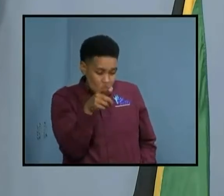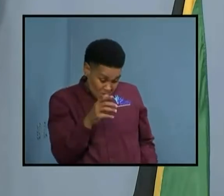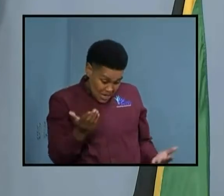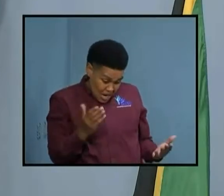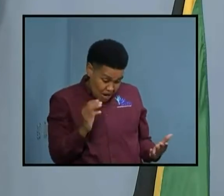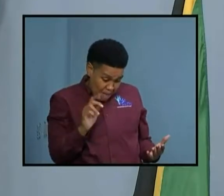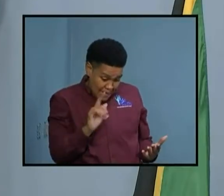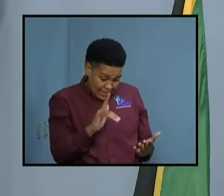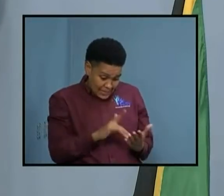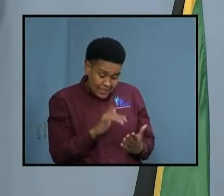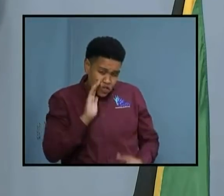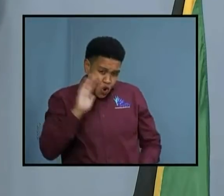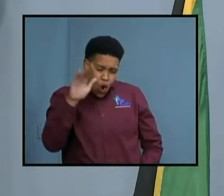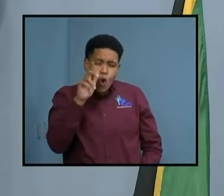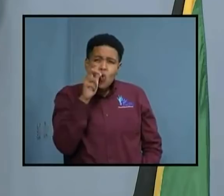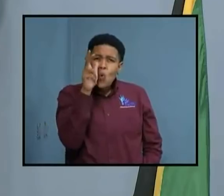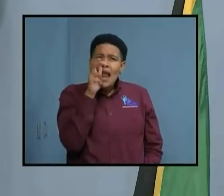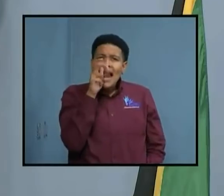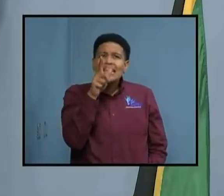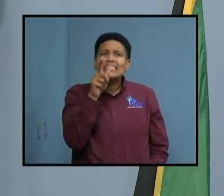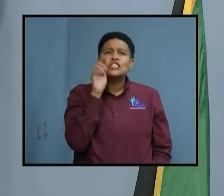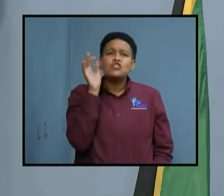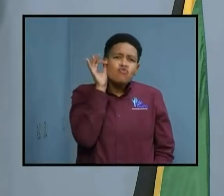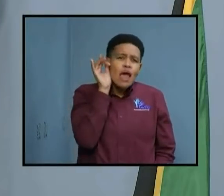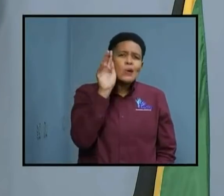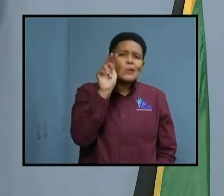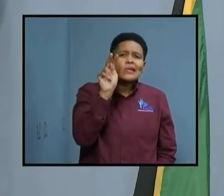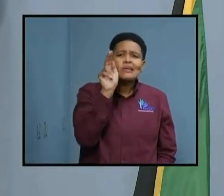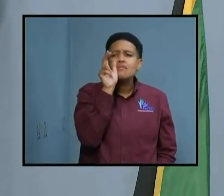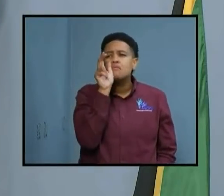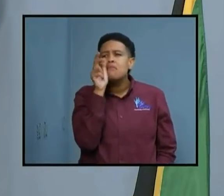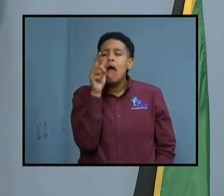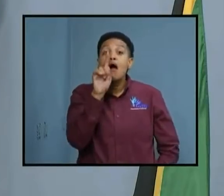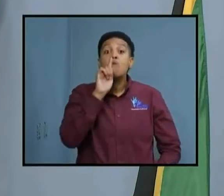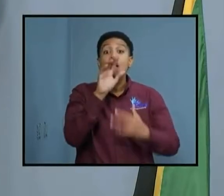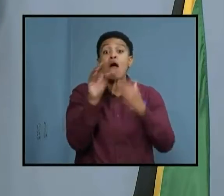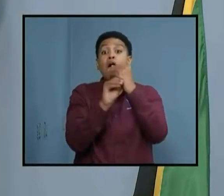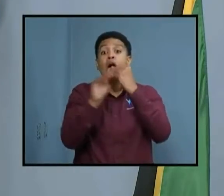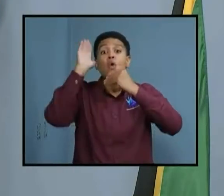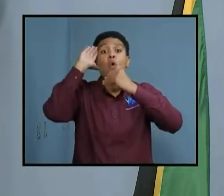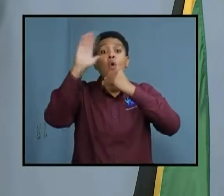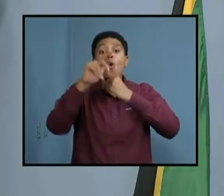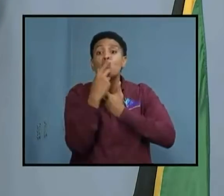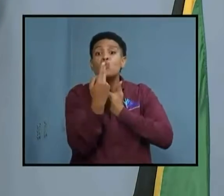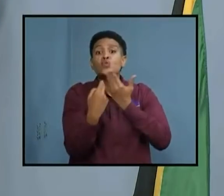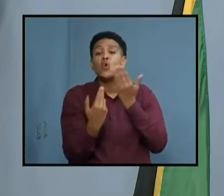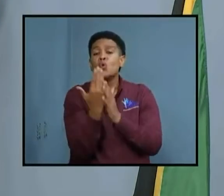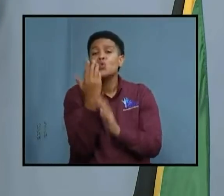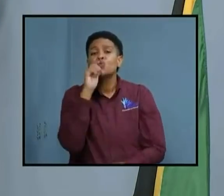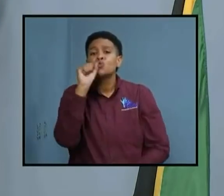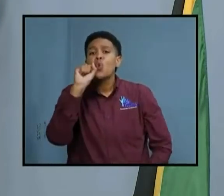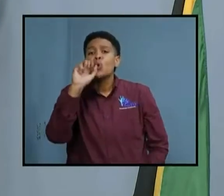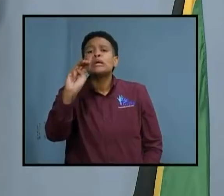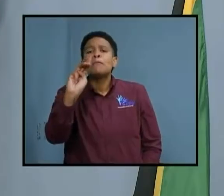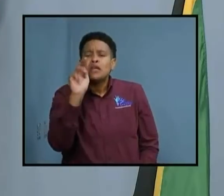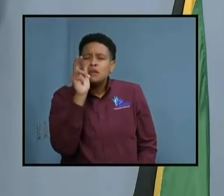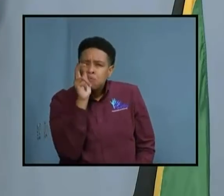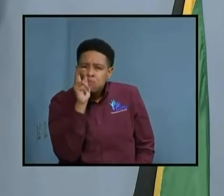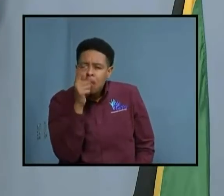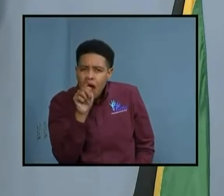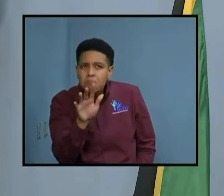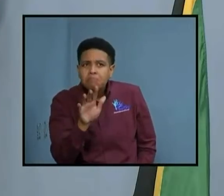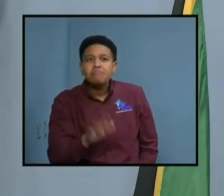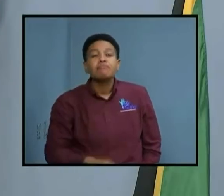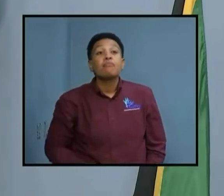media center, everyone listening in radio and television land, and of course, everyone joining us via social media.